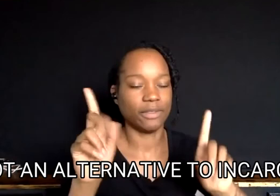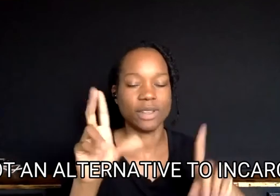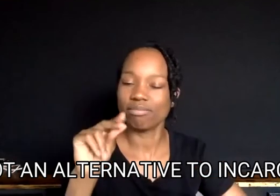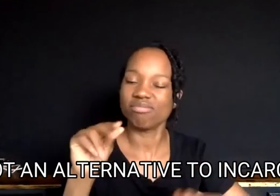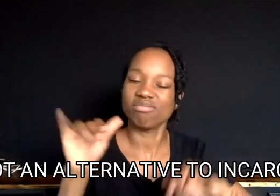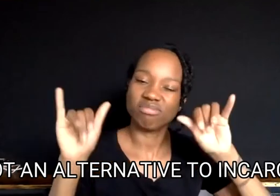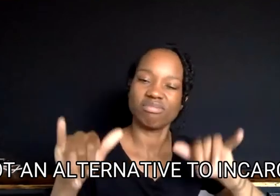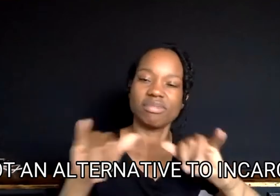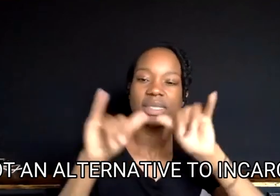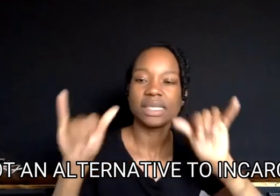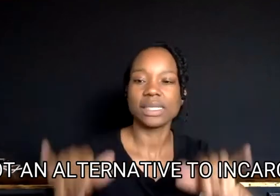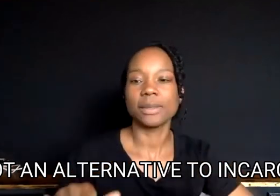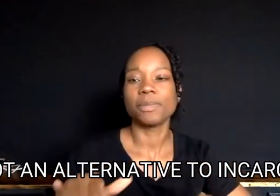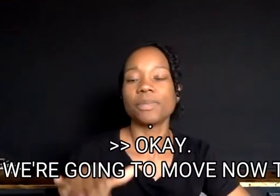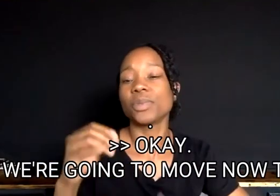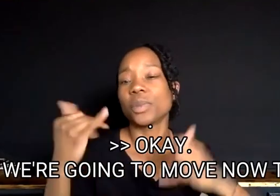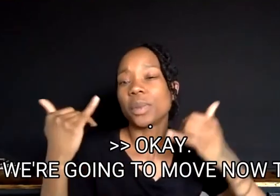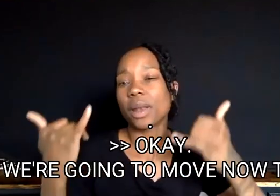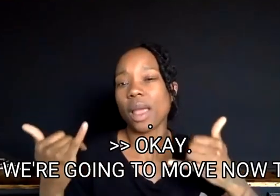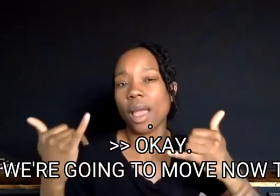to